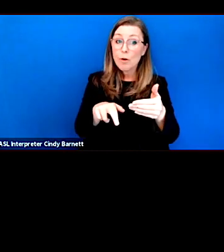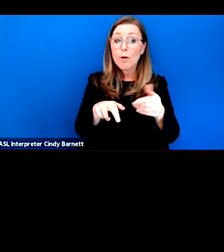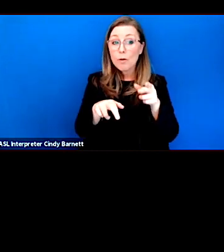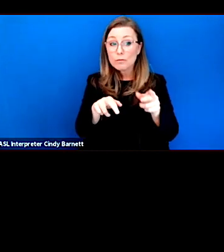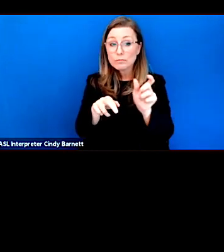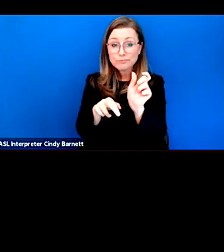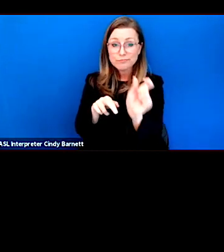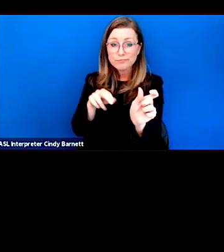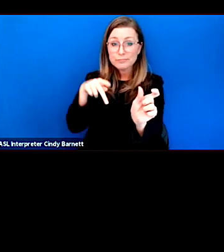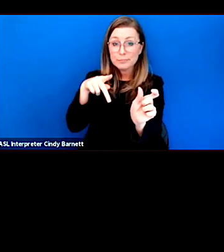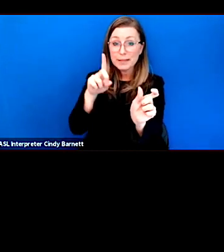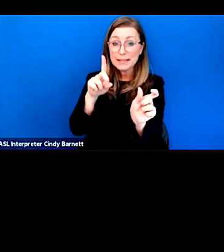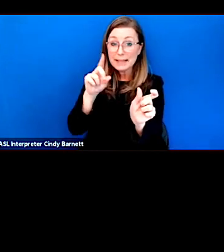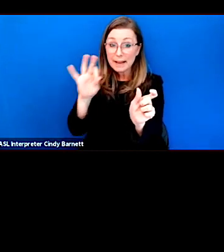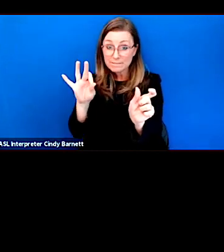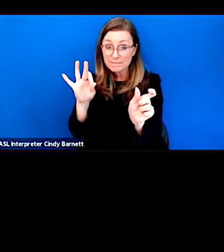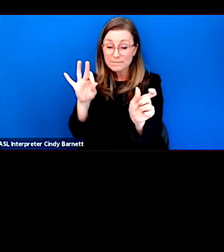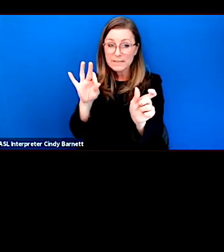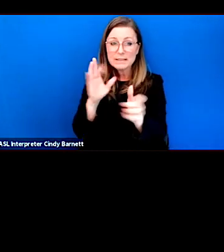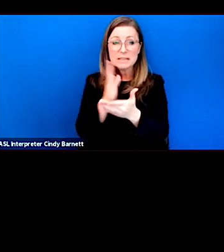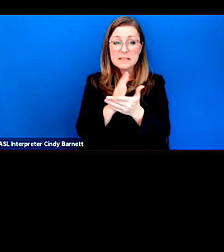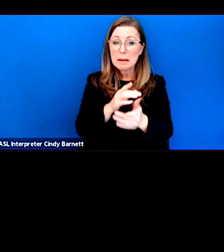others do not.